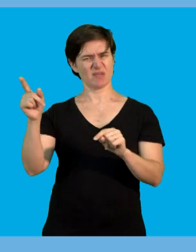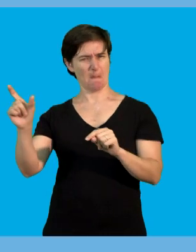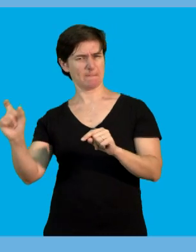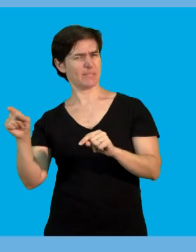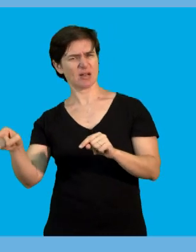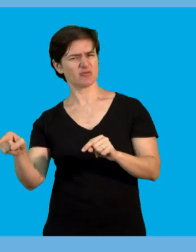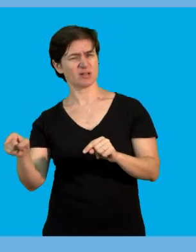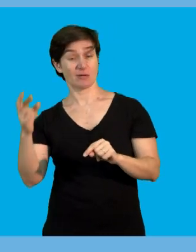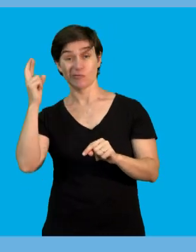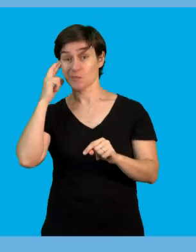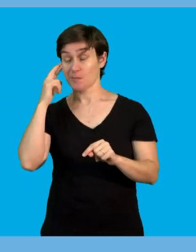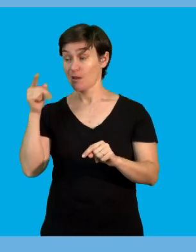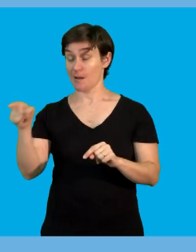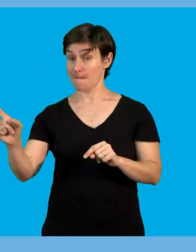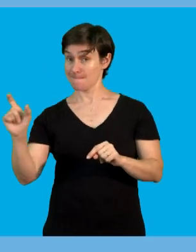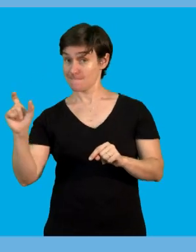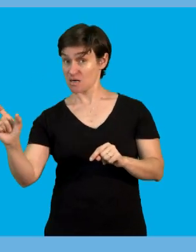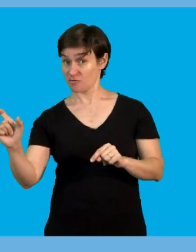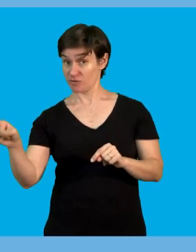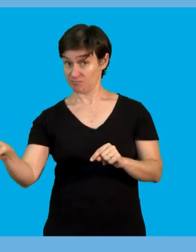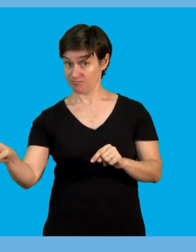battery? Remember, battery